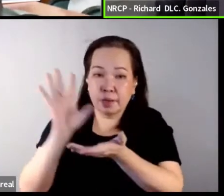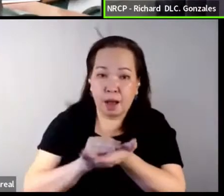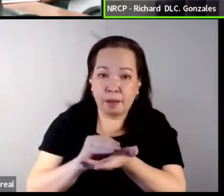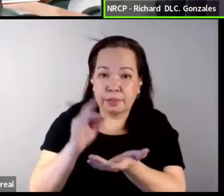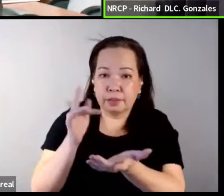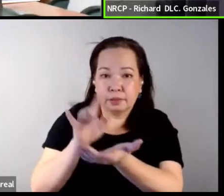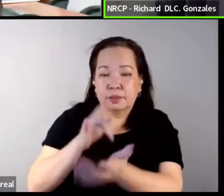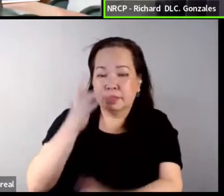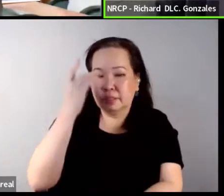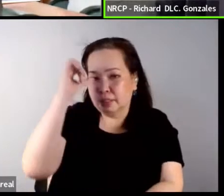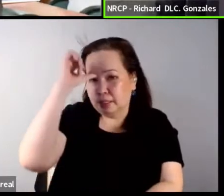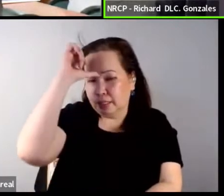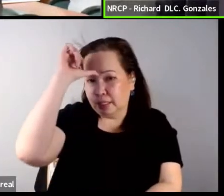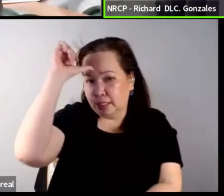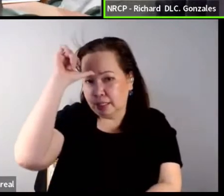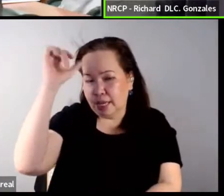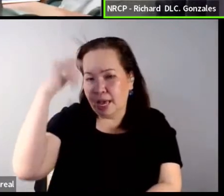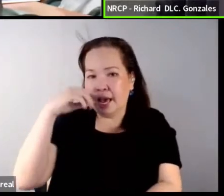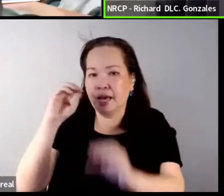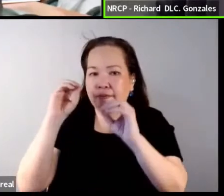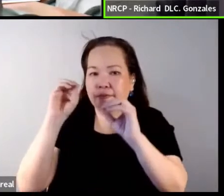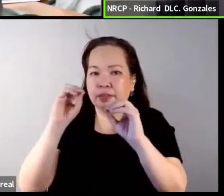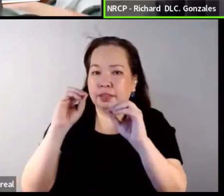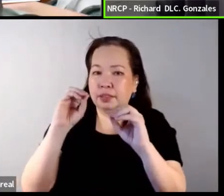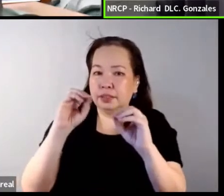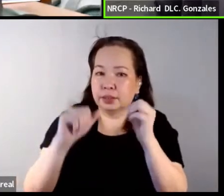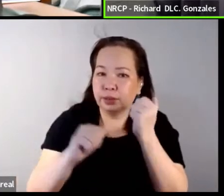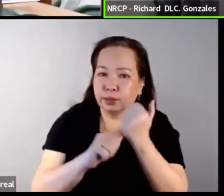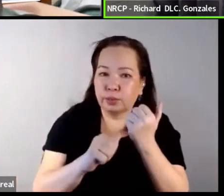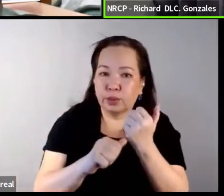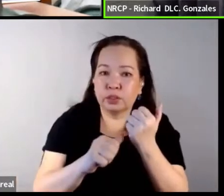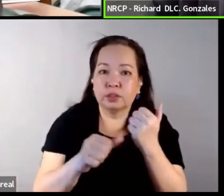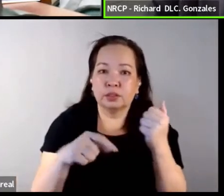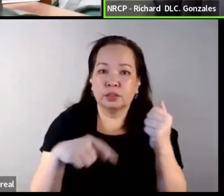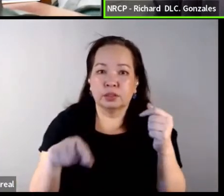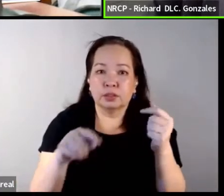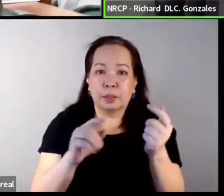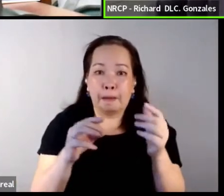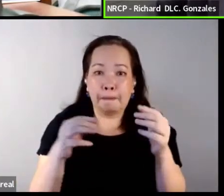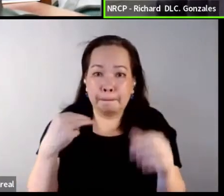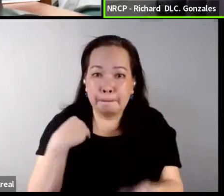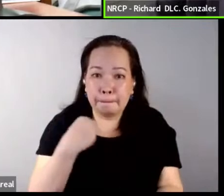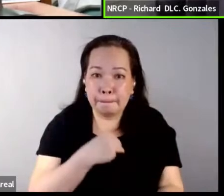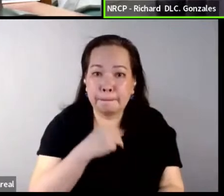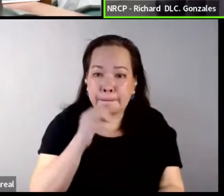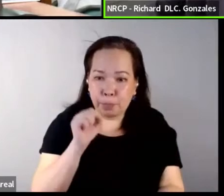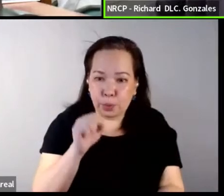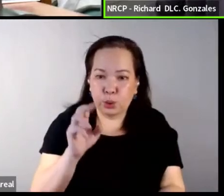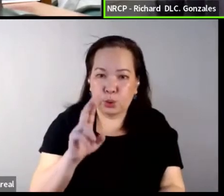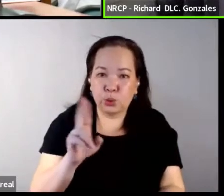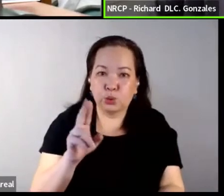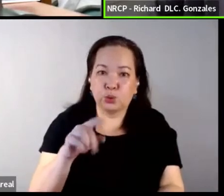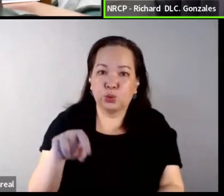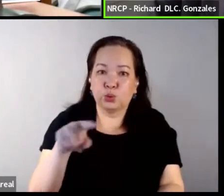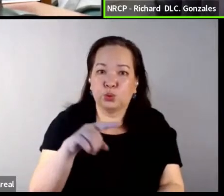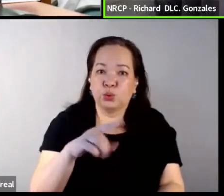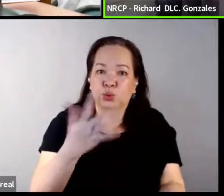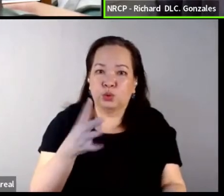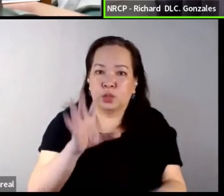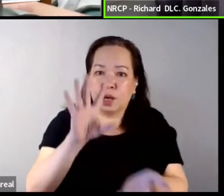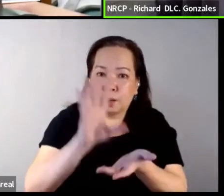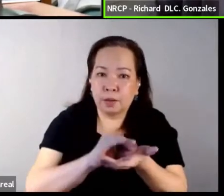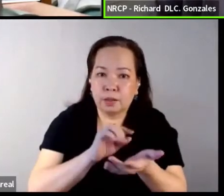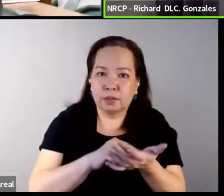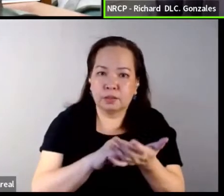the teaching aides as well as even citizens or community members. This could be used as a model for short, quick,